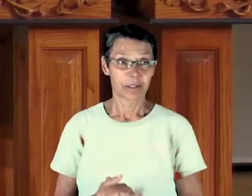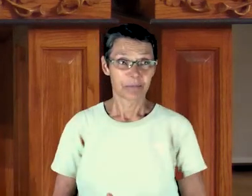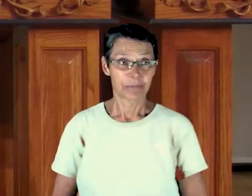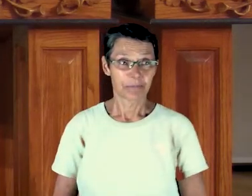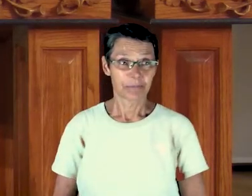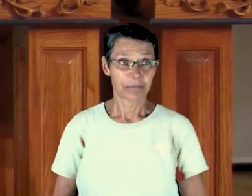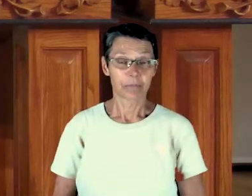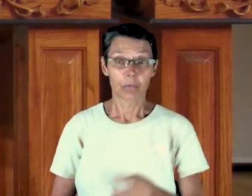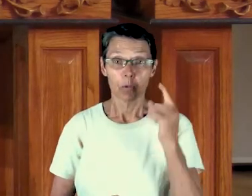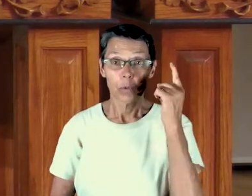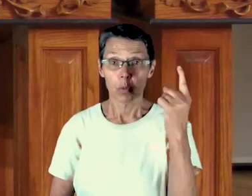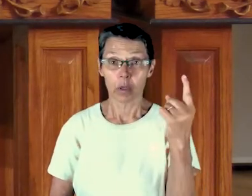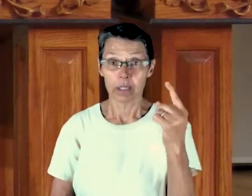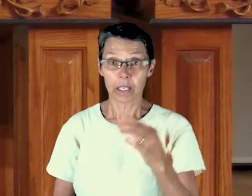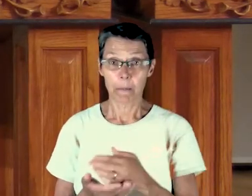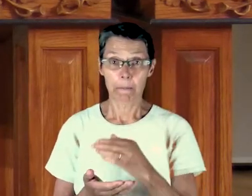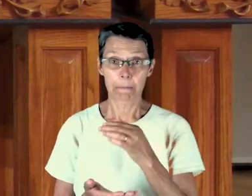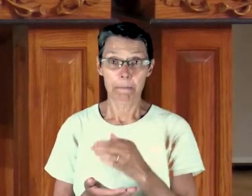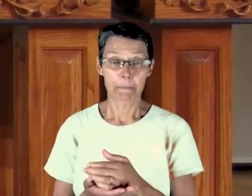one cup,